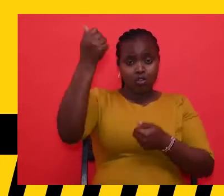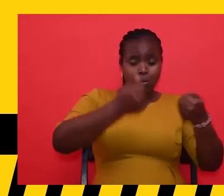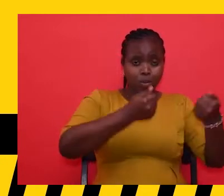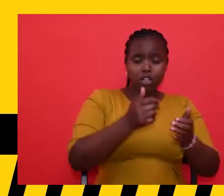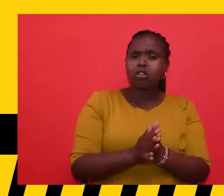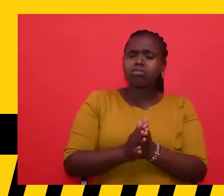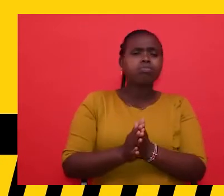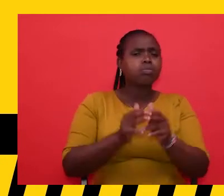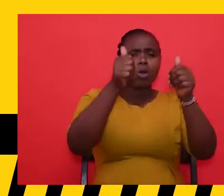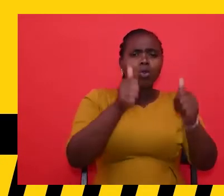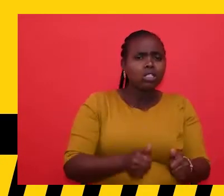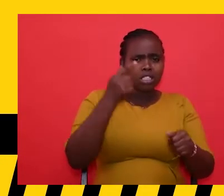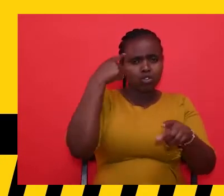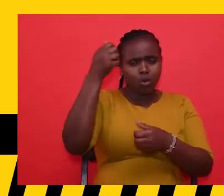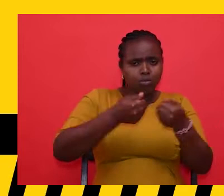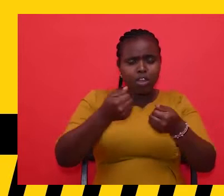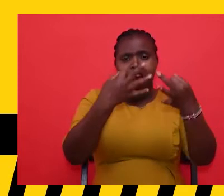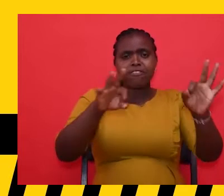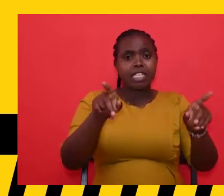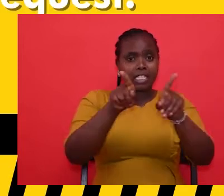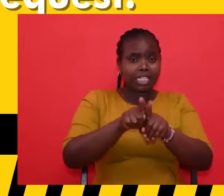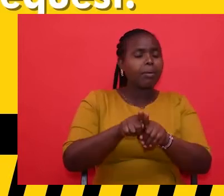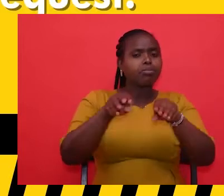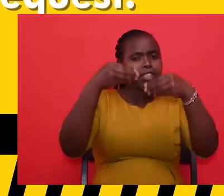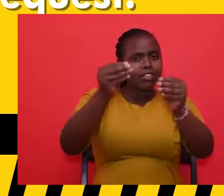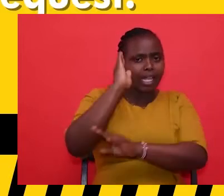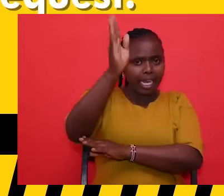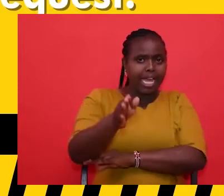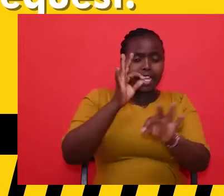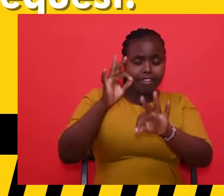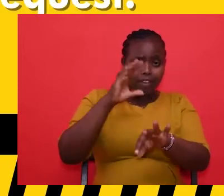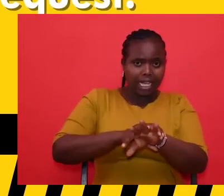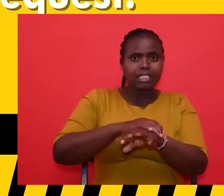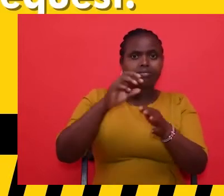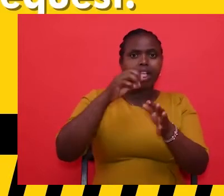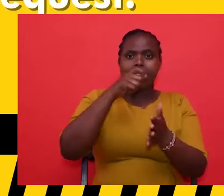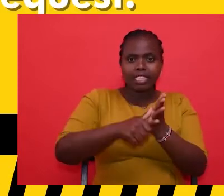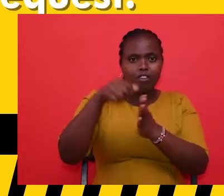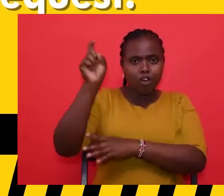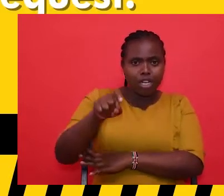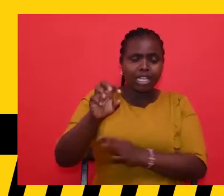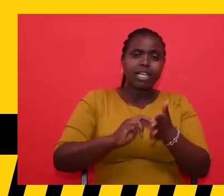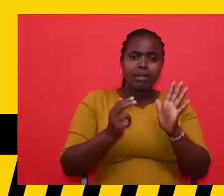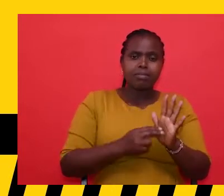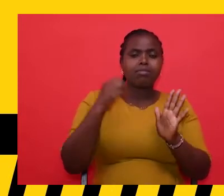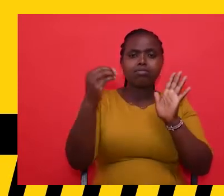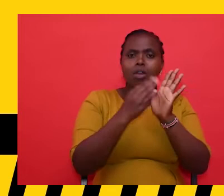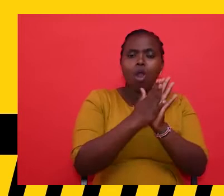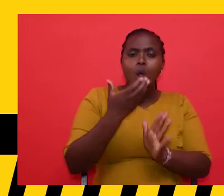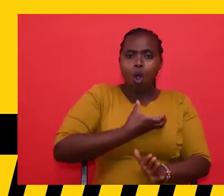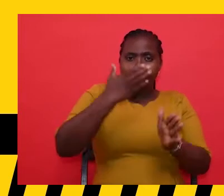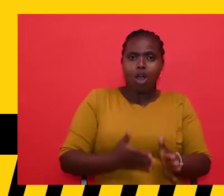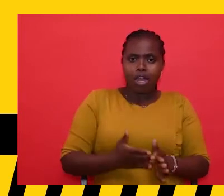Caveats on motor vehicles. Placing a caveat on a motor vehicle is free and is reflected on the same day after receipt of letter of request. Caveats can only